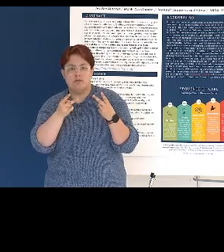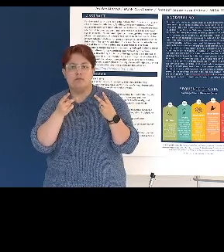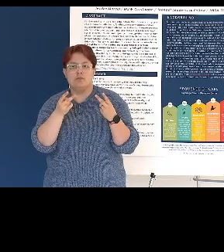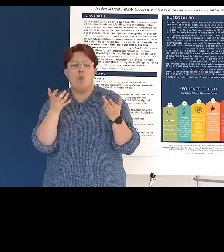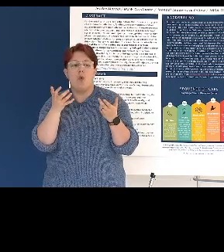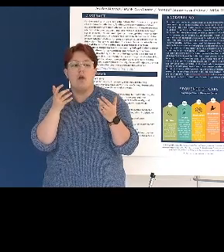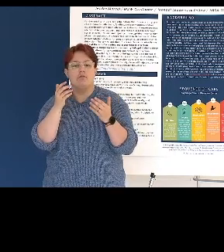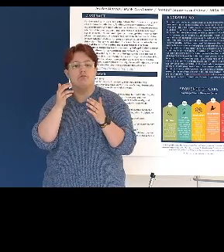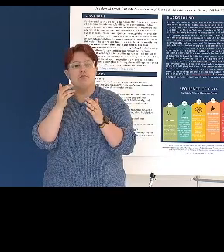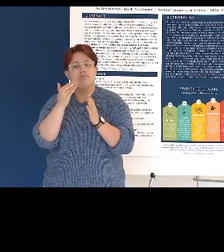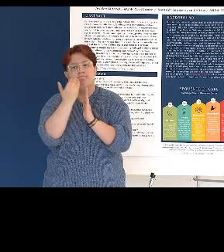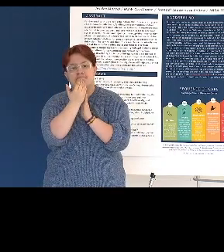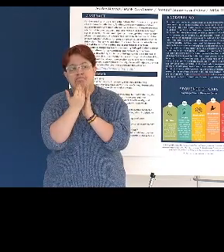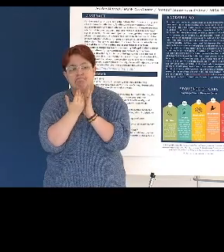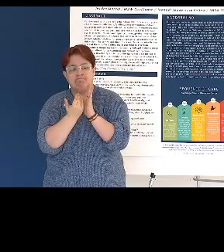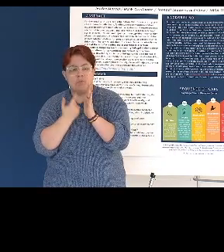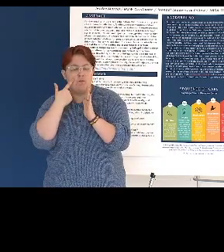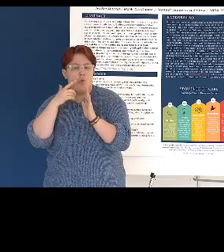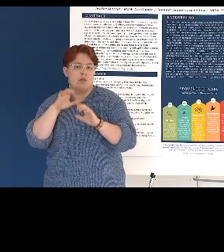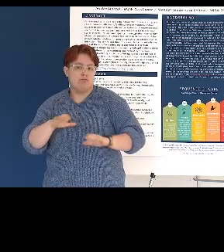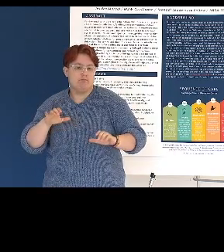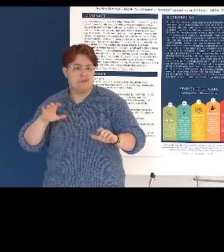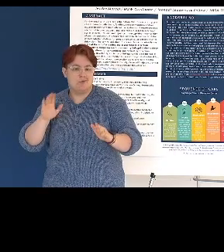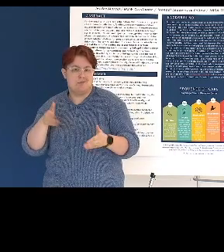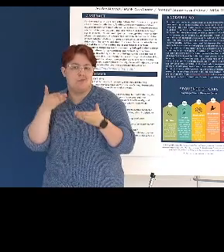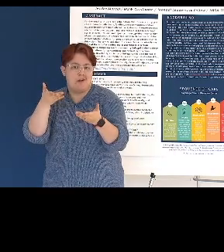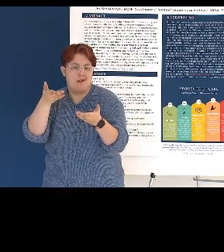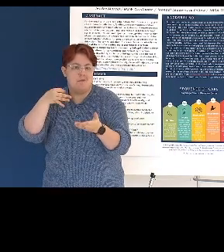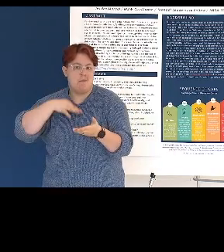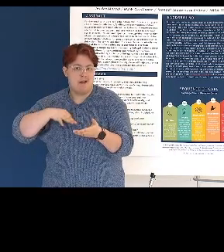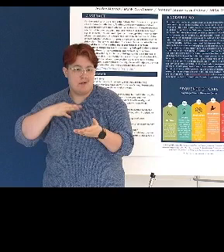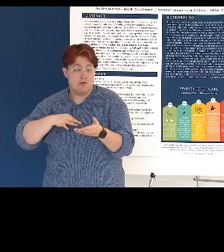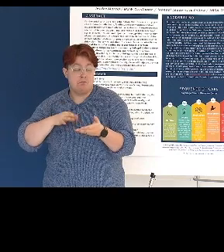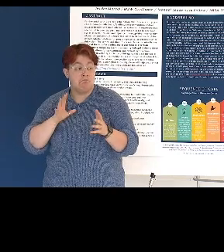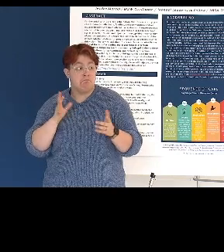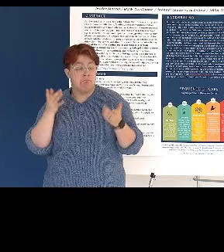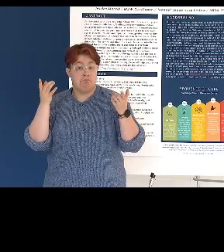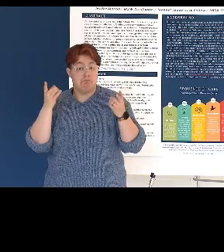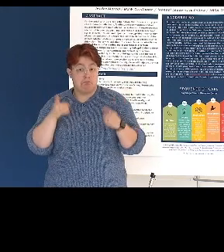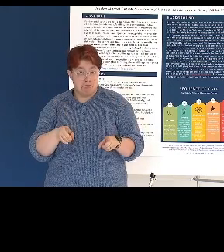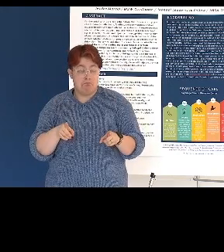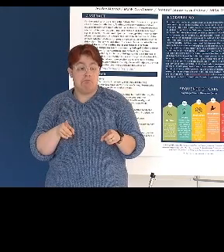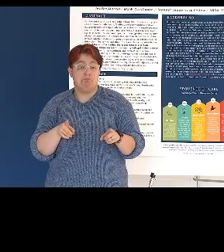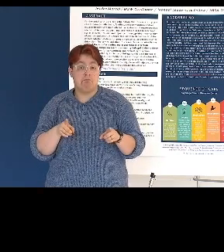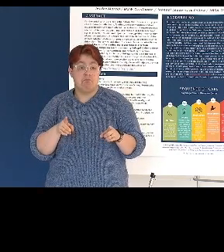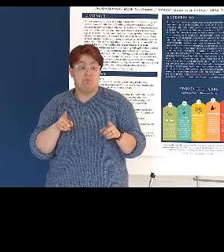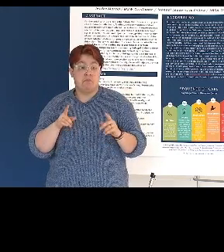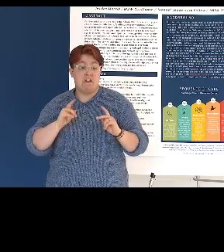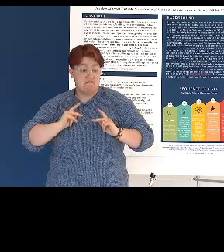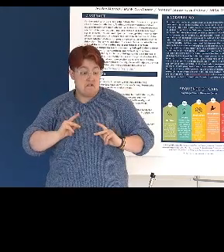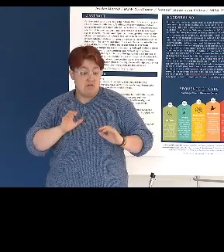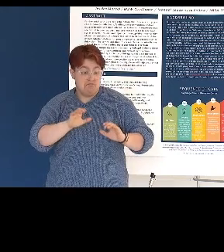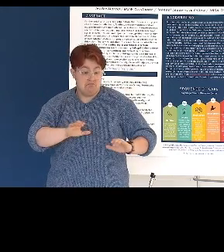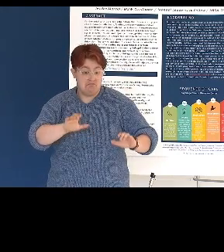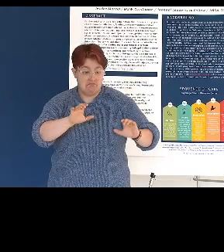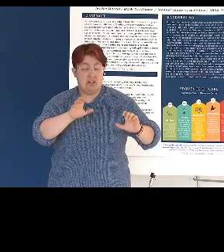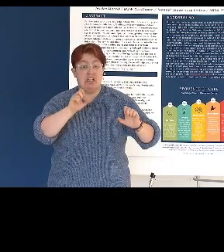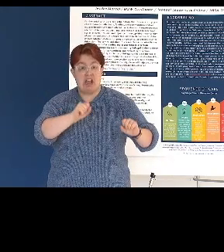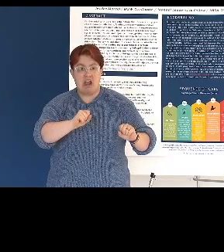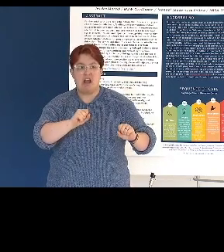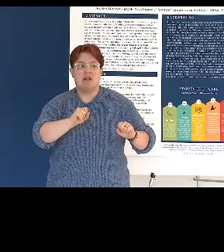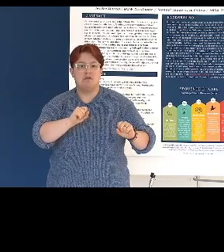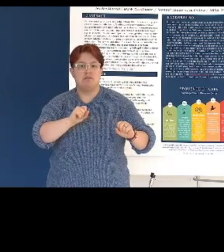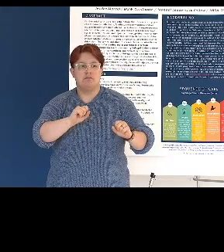will provide this benefit? And it turns out that physical activity can provide a significant benefit in the treatment